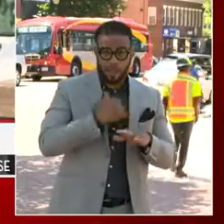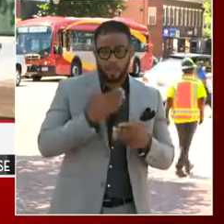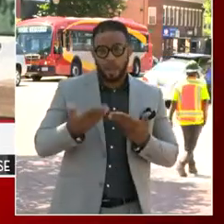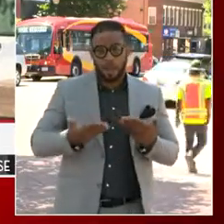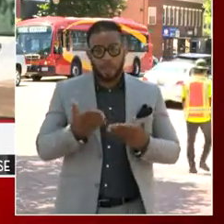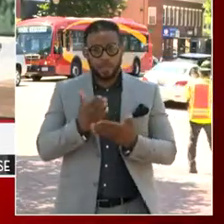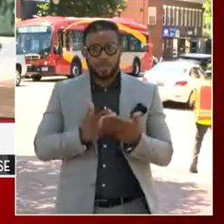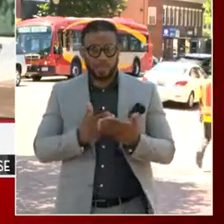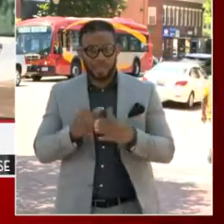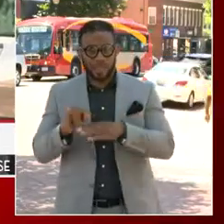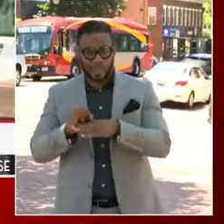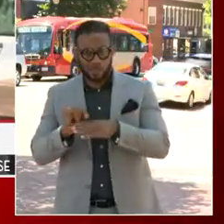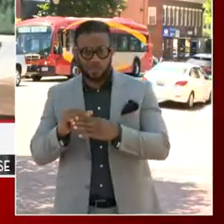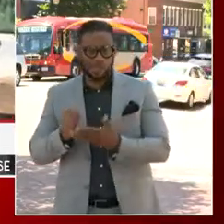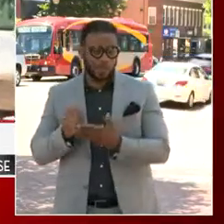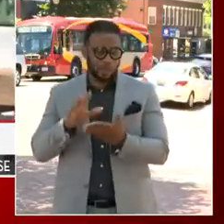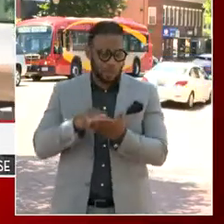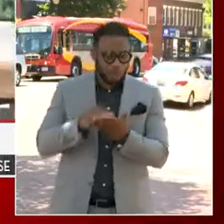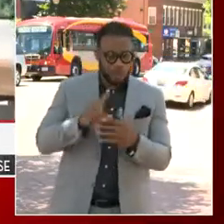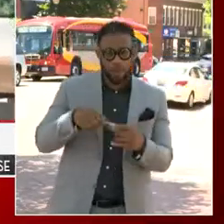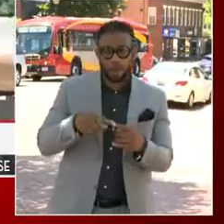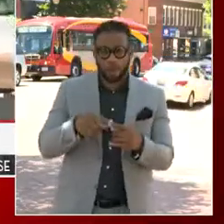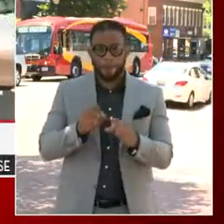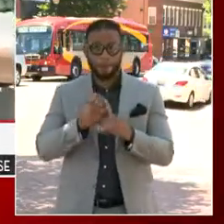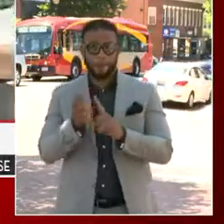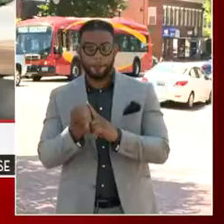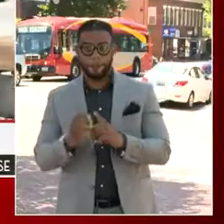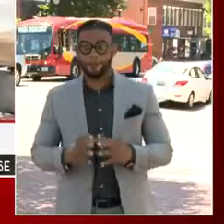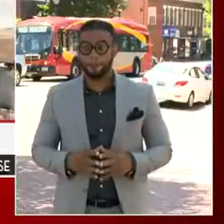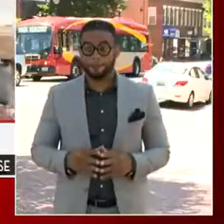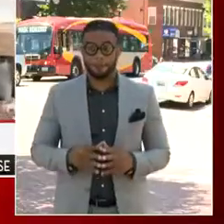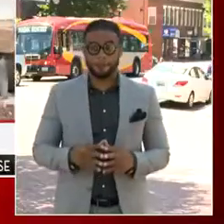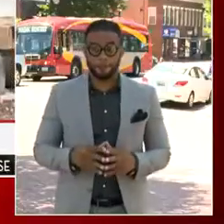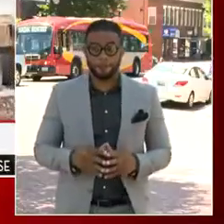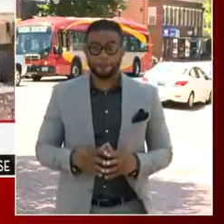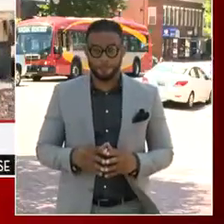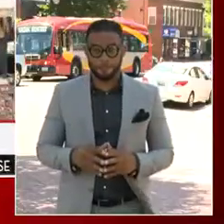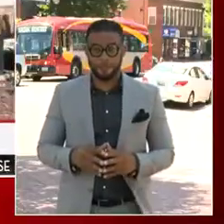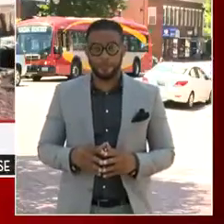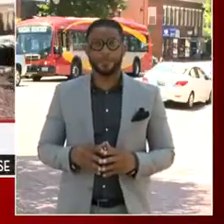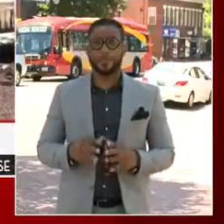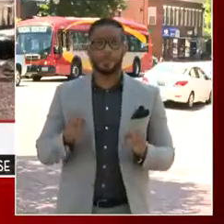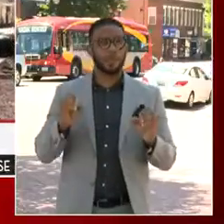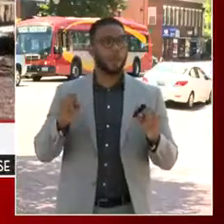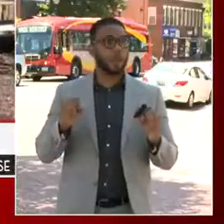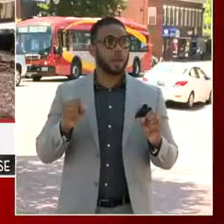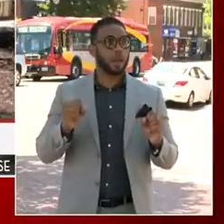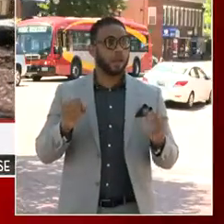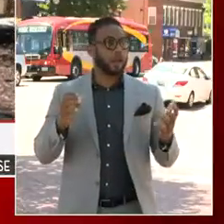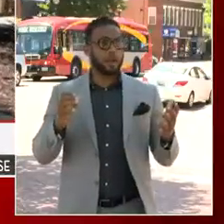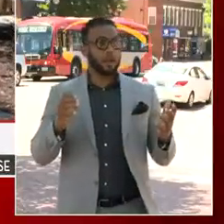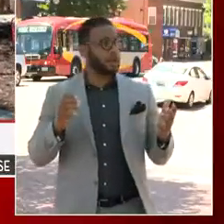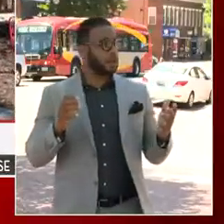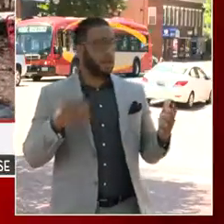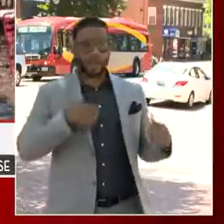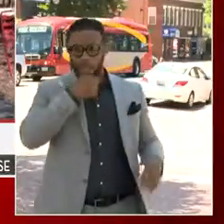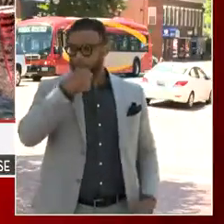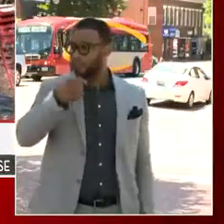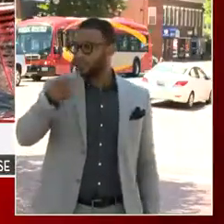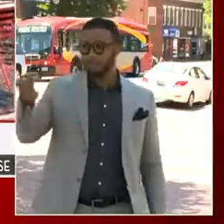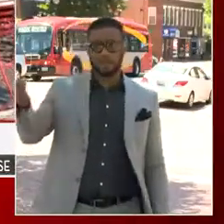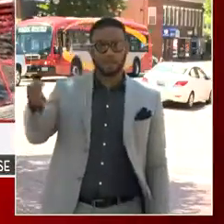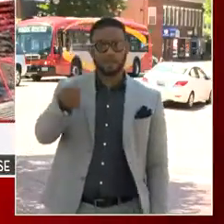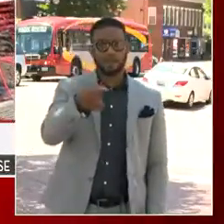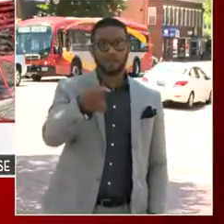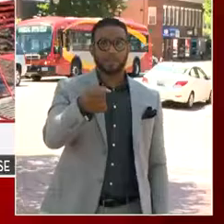some interns to help learn about the environment. Oh, wow. I got to give up the mic.